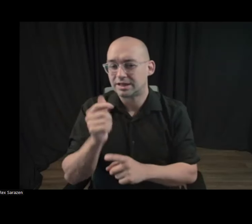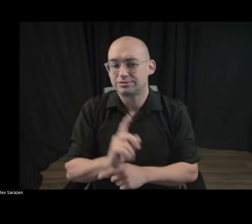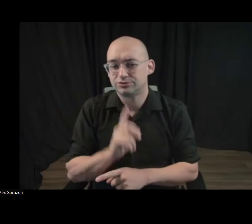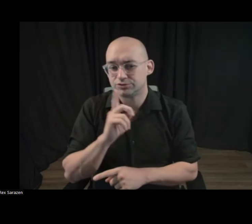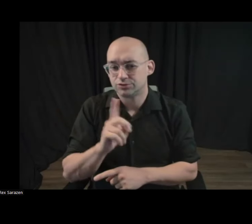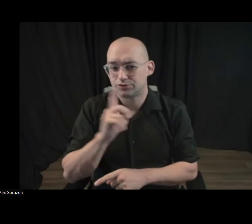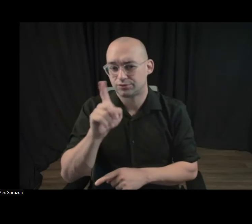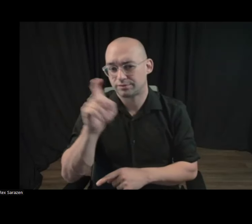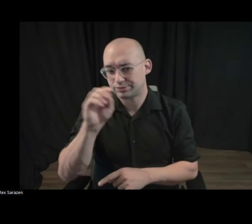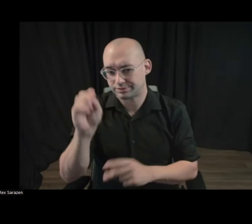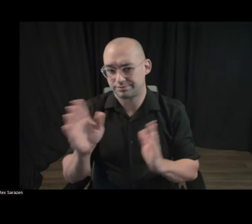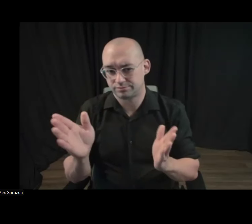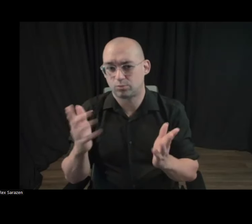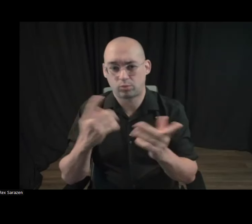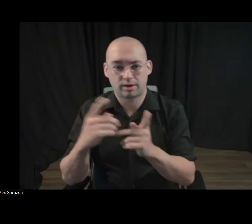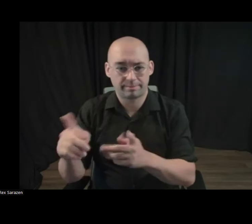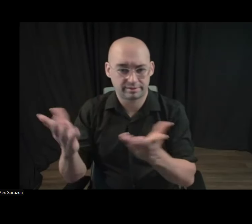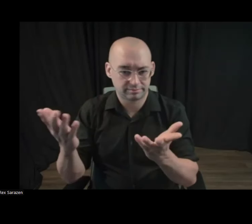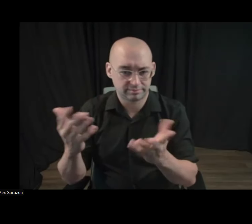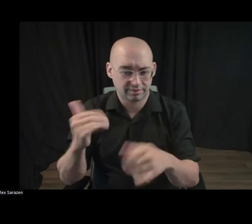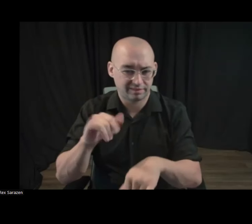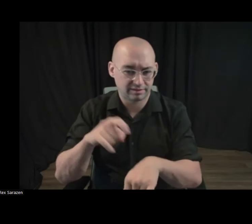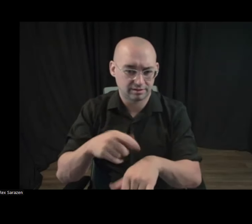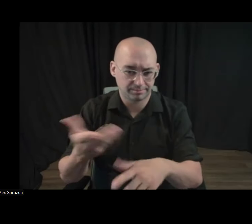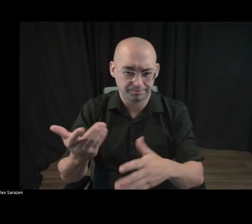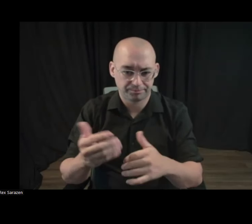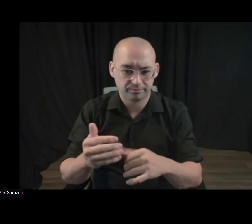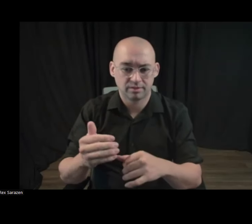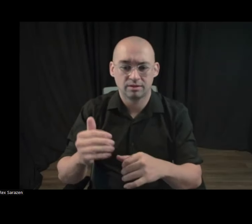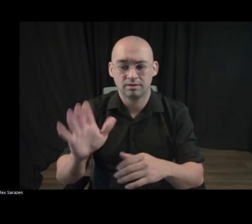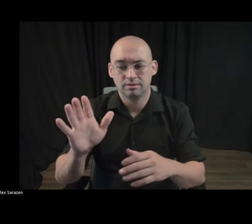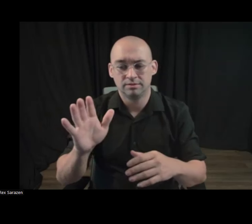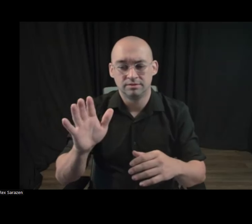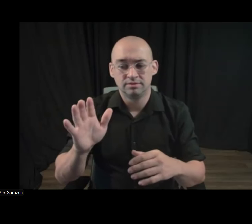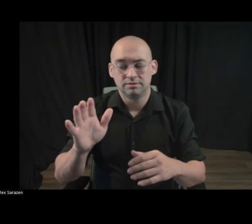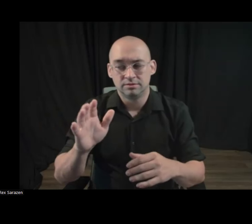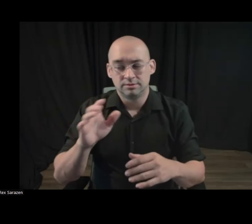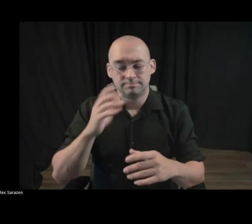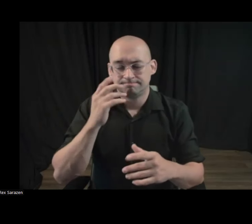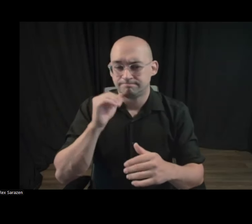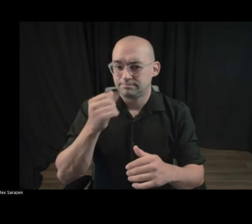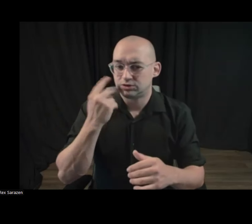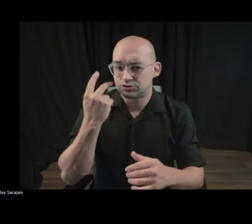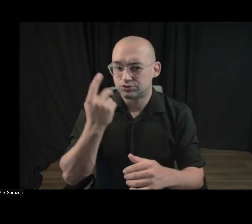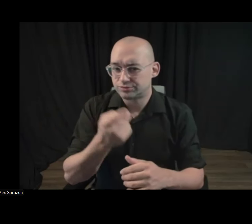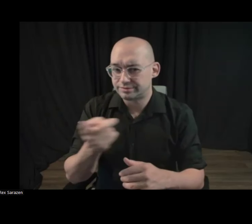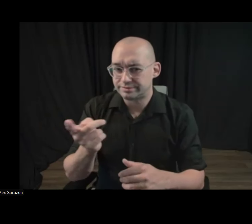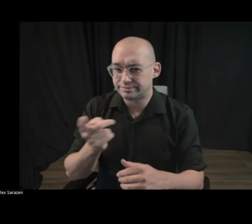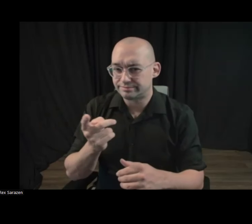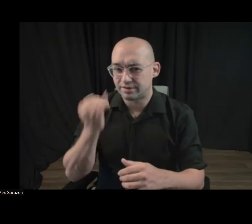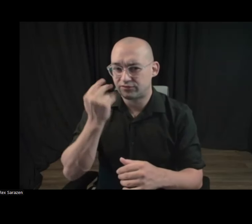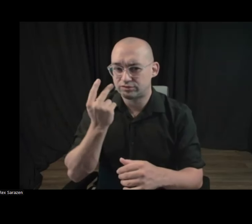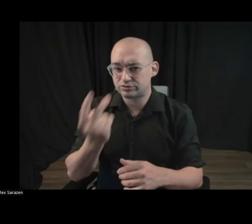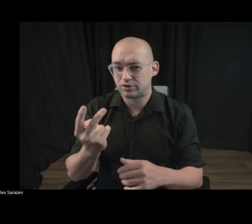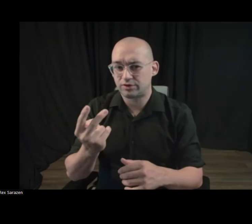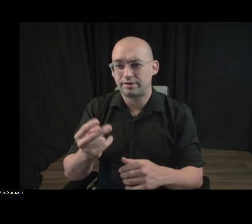In light of that, I hope all of you saw the opportunity to listen to a webinar